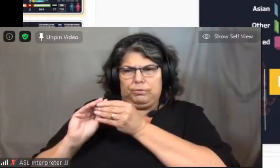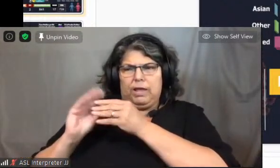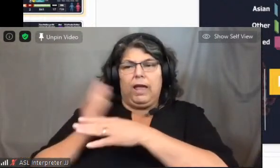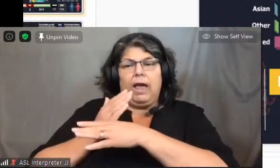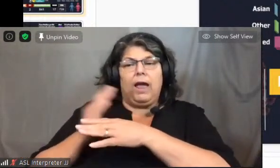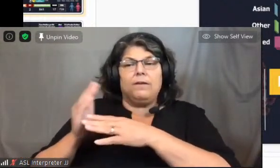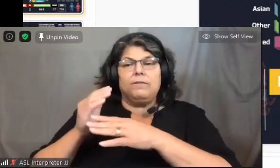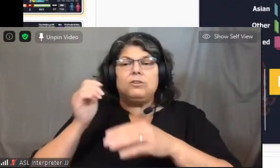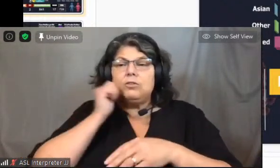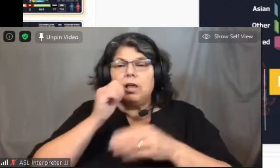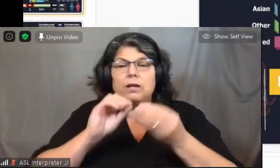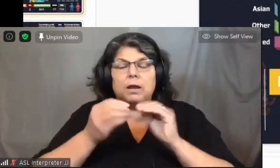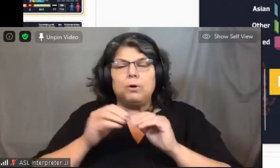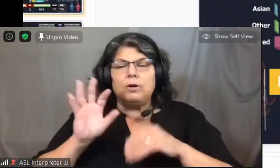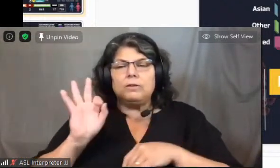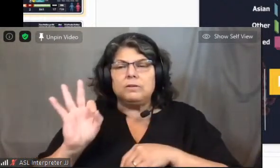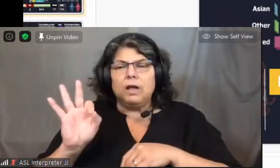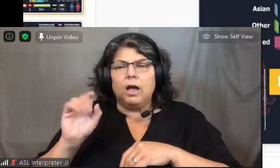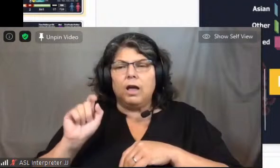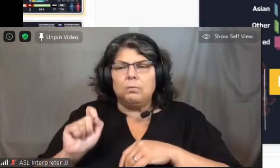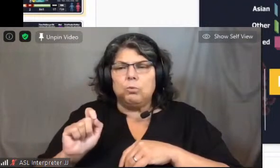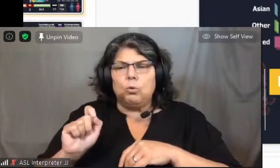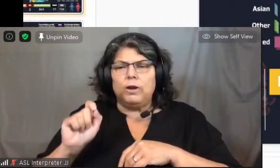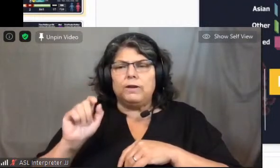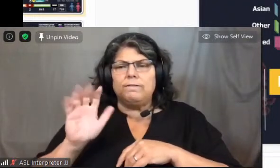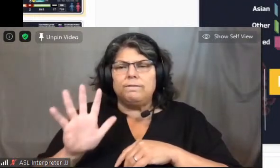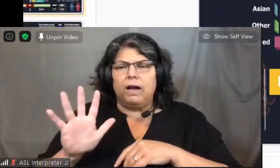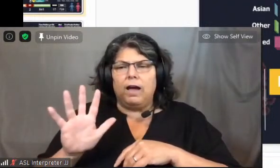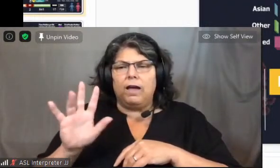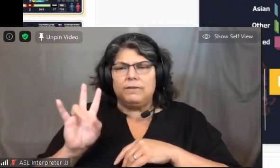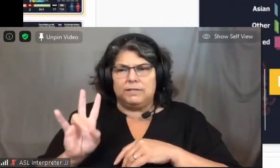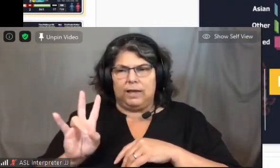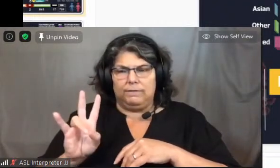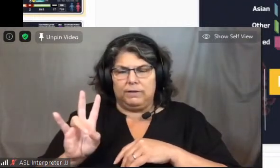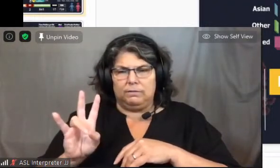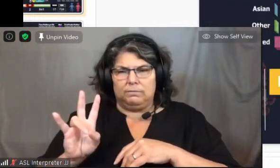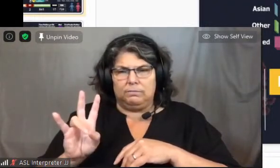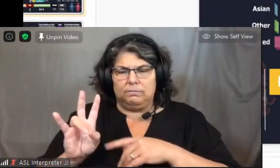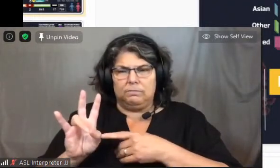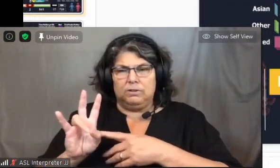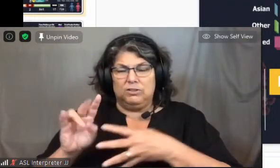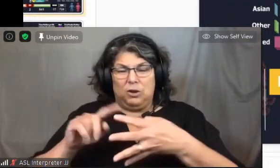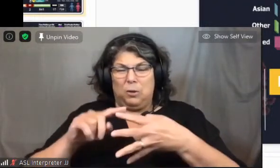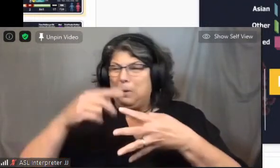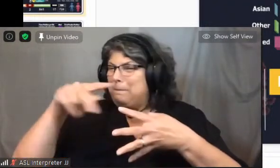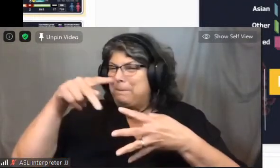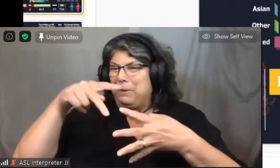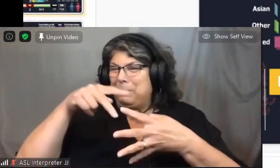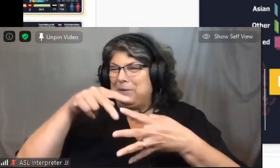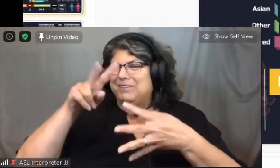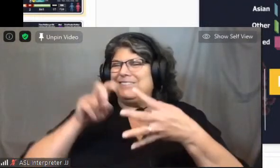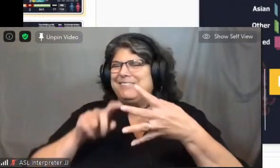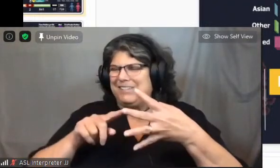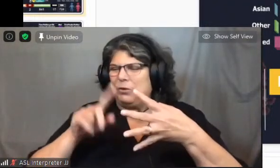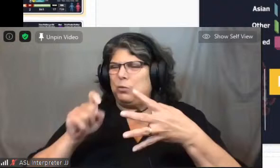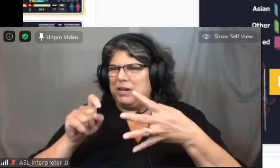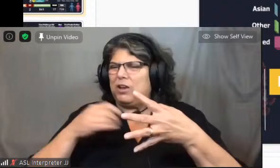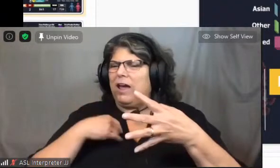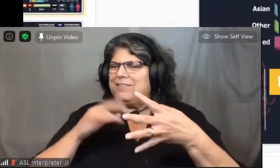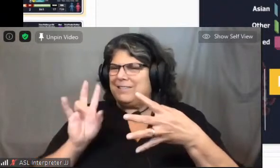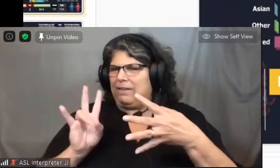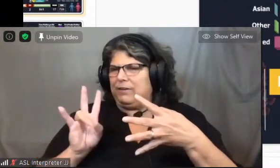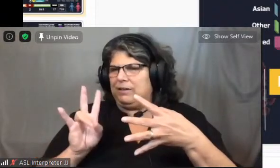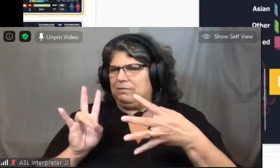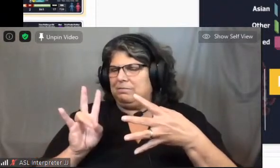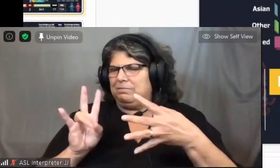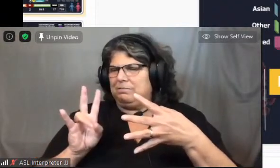is 9.57. And what we'd like to be to get out of the purple zone is 7. And I was going to try and